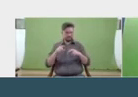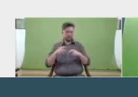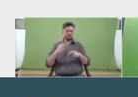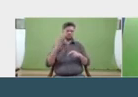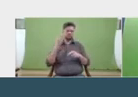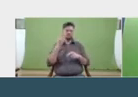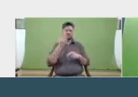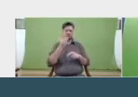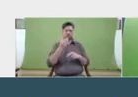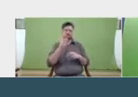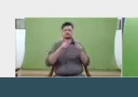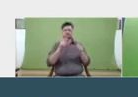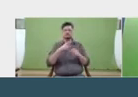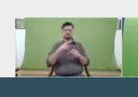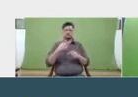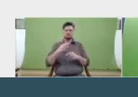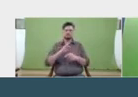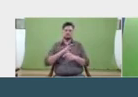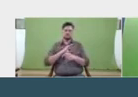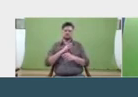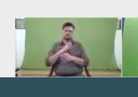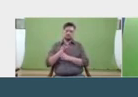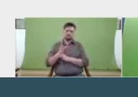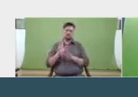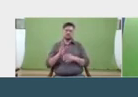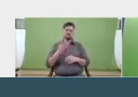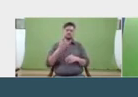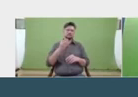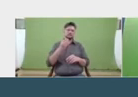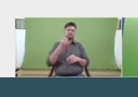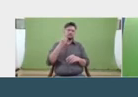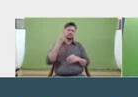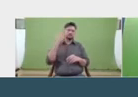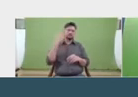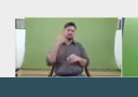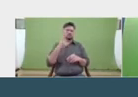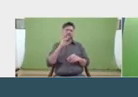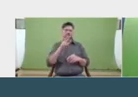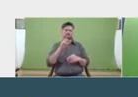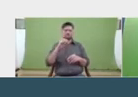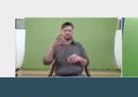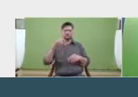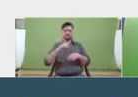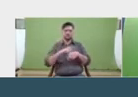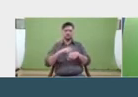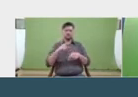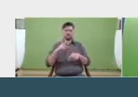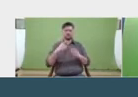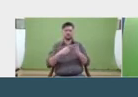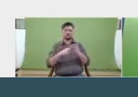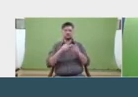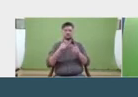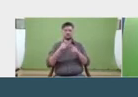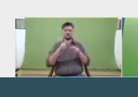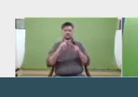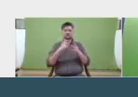linguistics and introduction uh by robert radford in the cambridge university press book in 2009 and i quote from